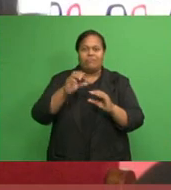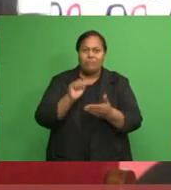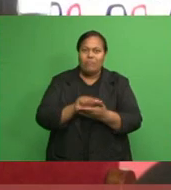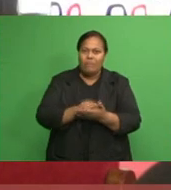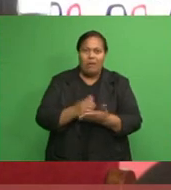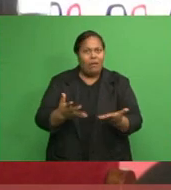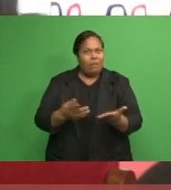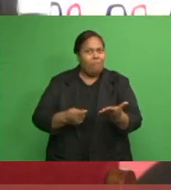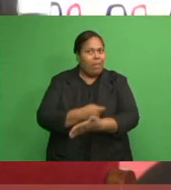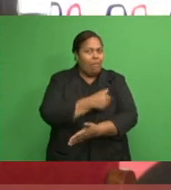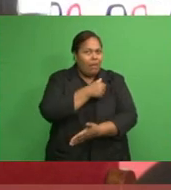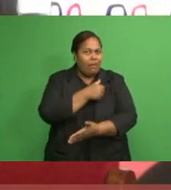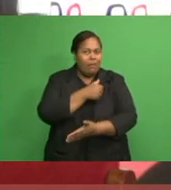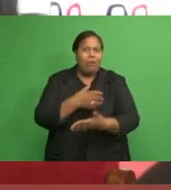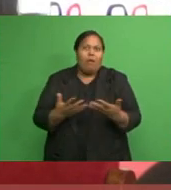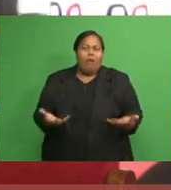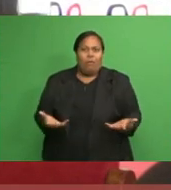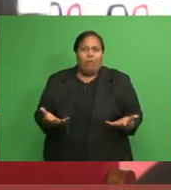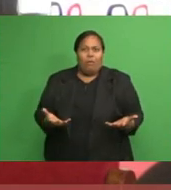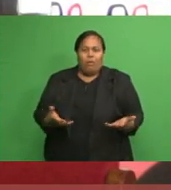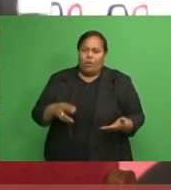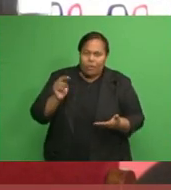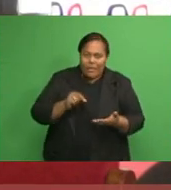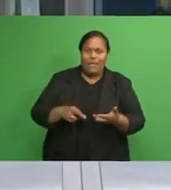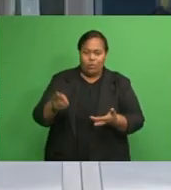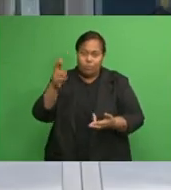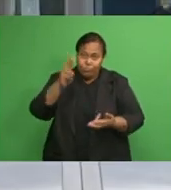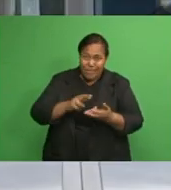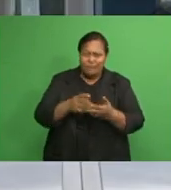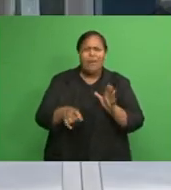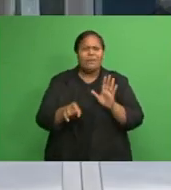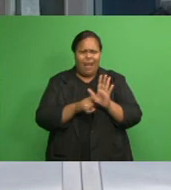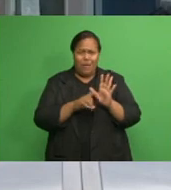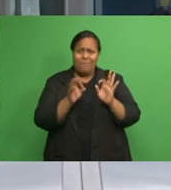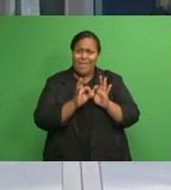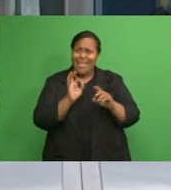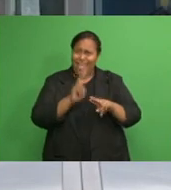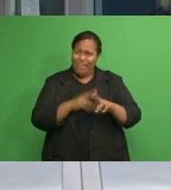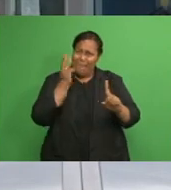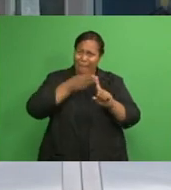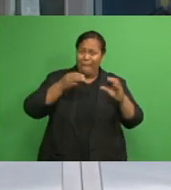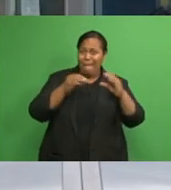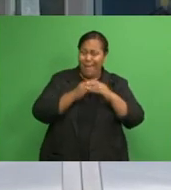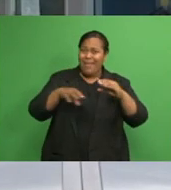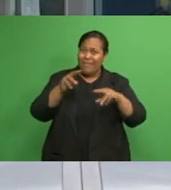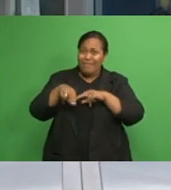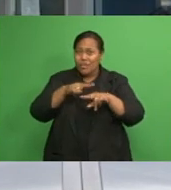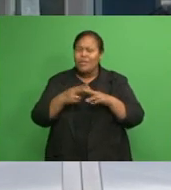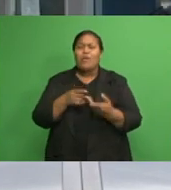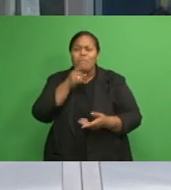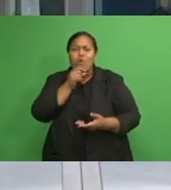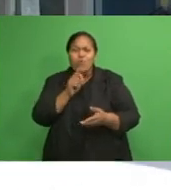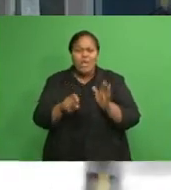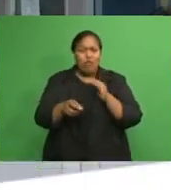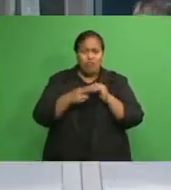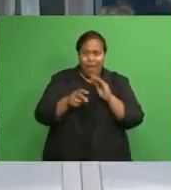rates needs to be reduced. I mean, RBF has done its part, and by reducing the overnight borrowing rate, and the